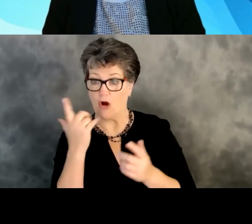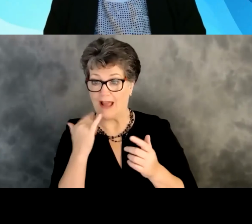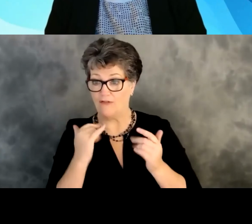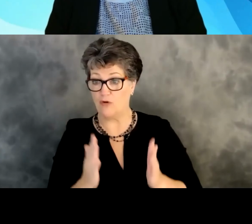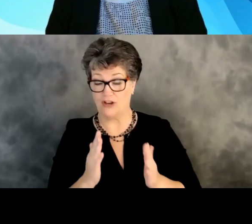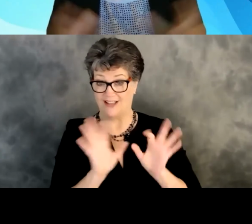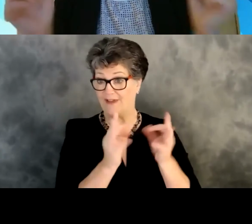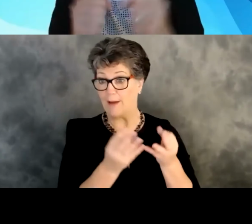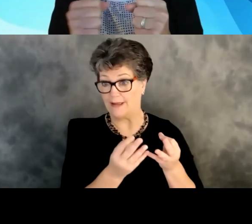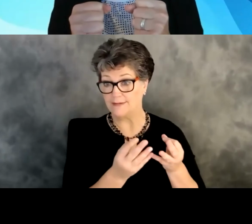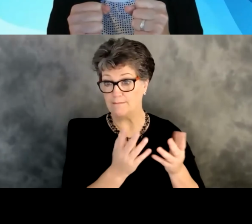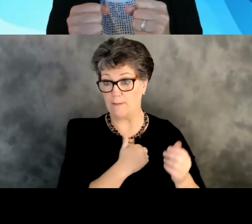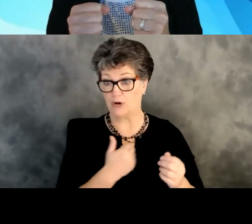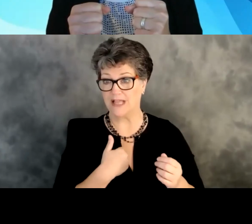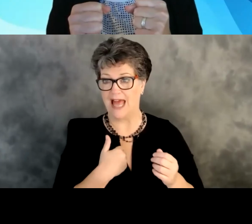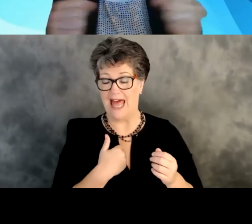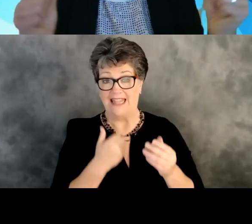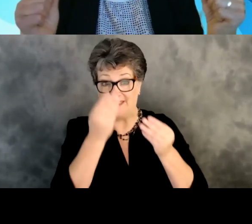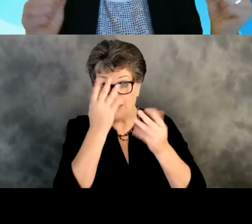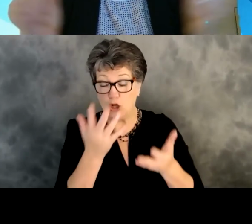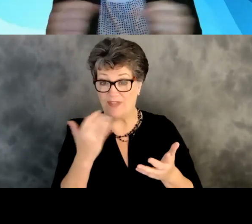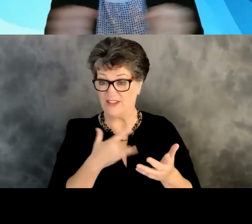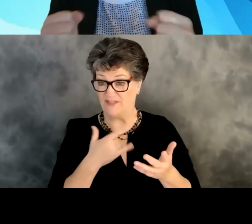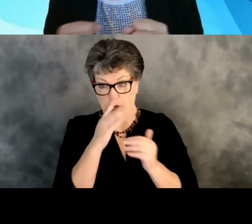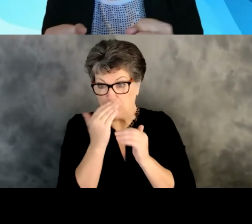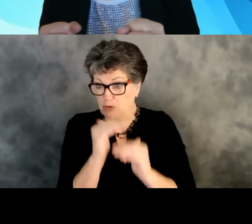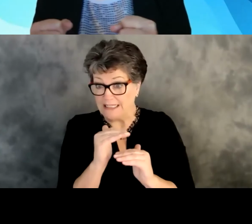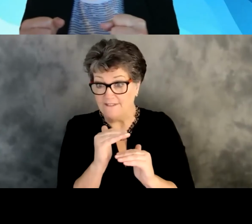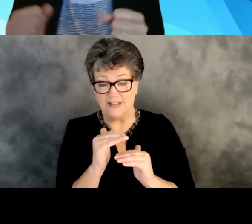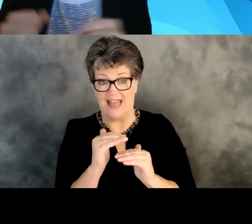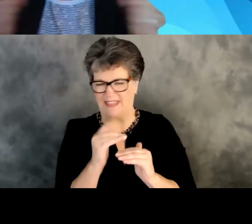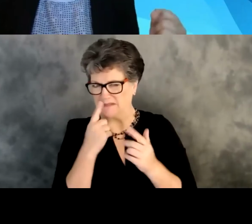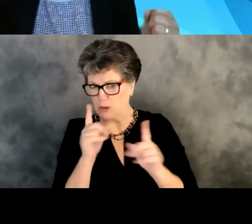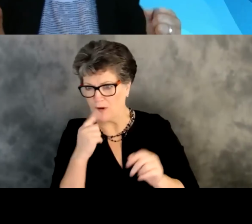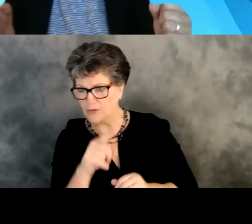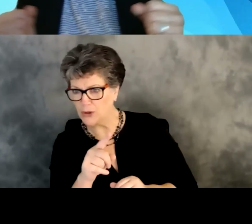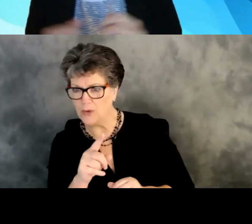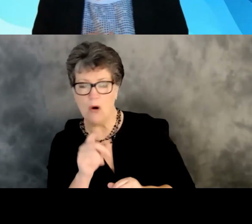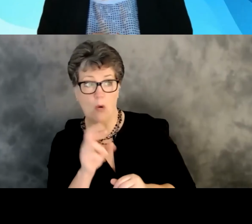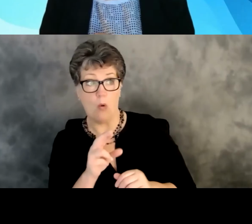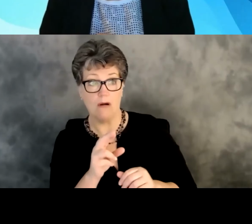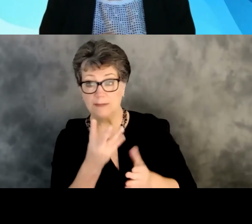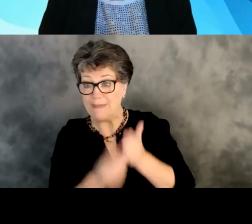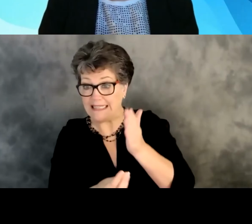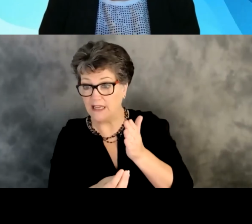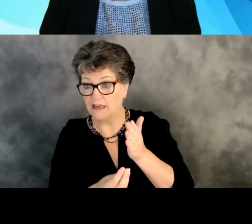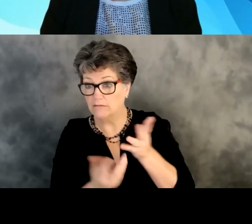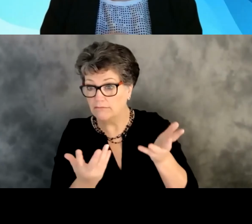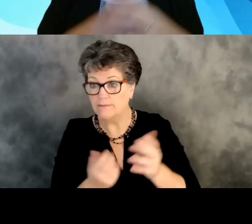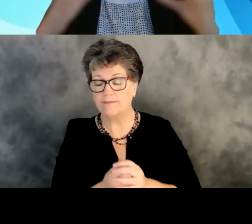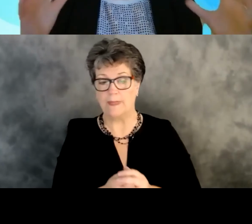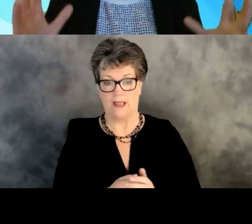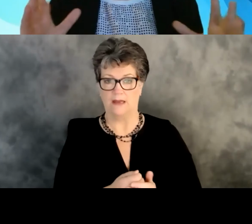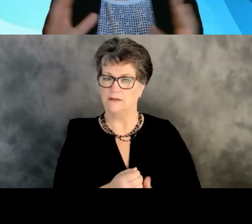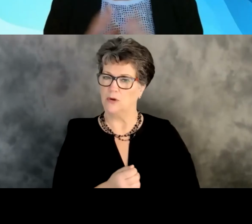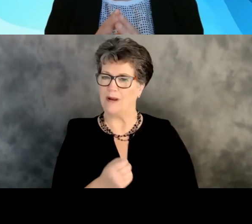caregivers. So let us know if this feels too restrictive, if there's something in here that wouldn't work for you, or if there's something missing. But we do think kind of